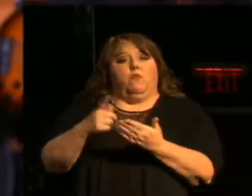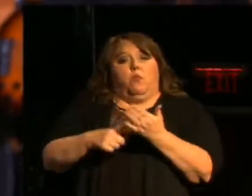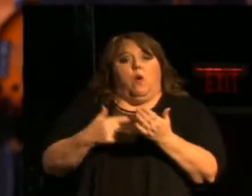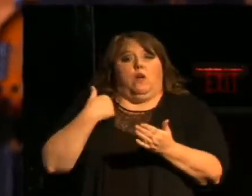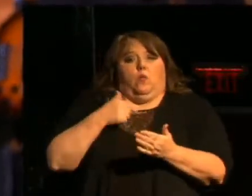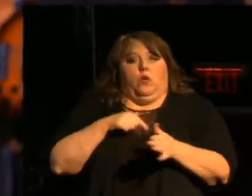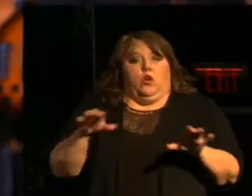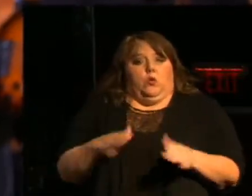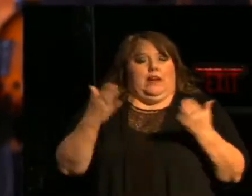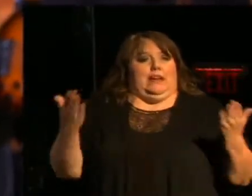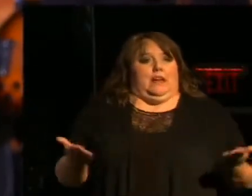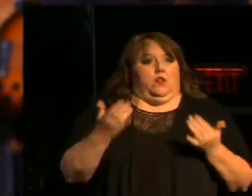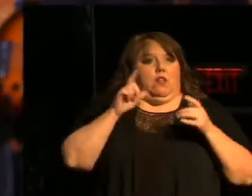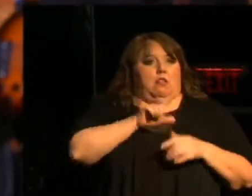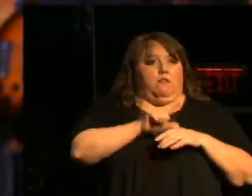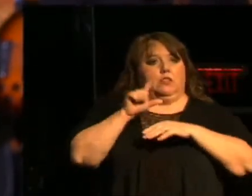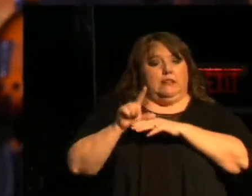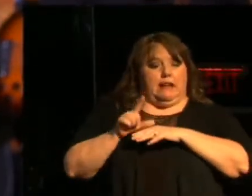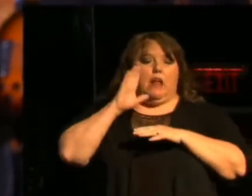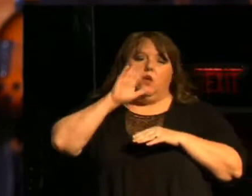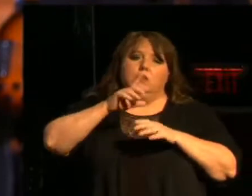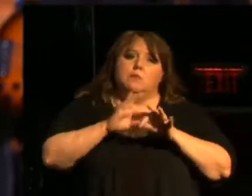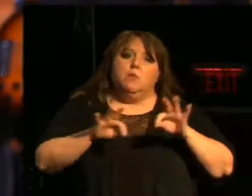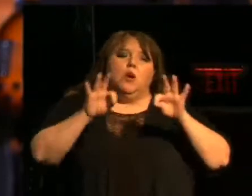And I sing